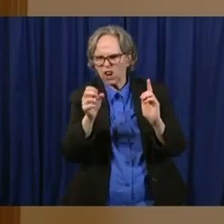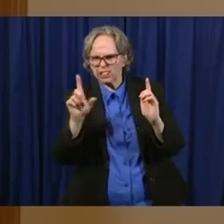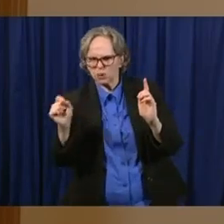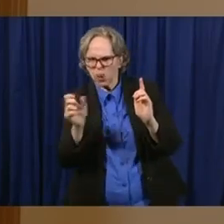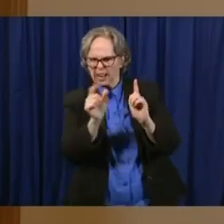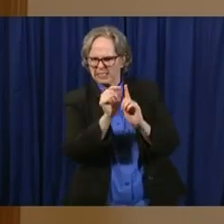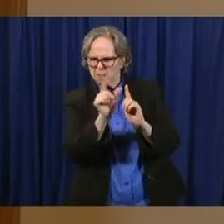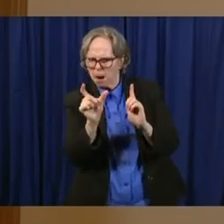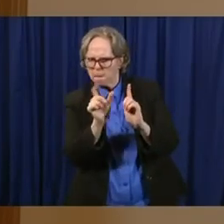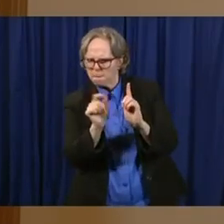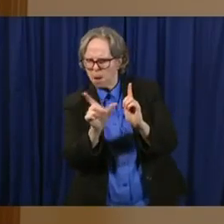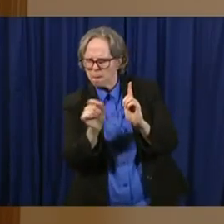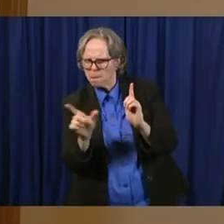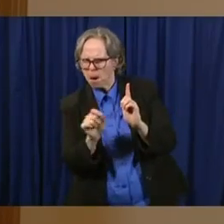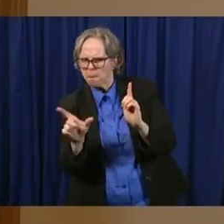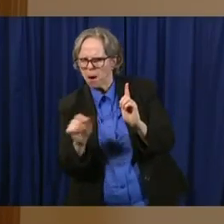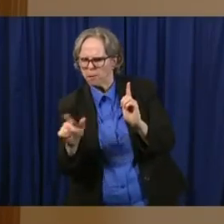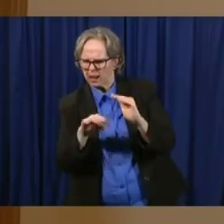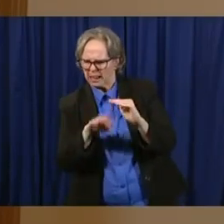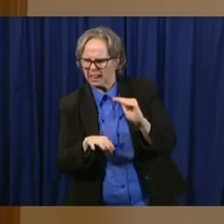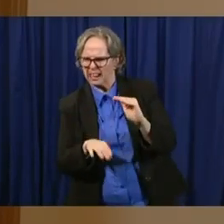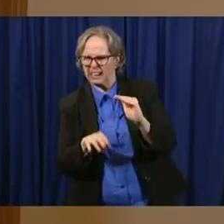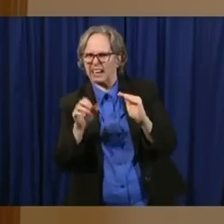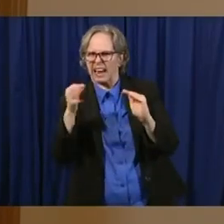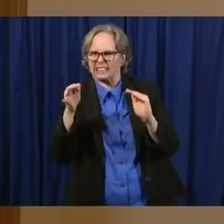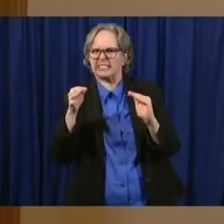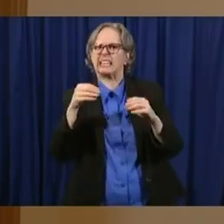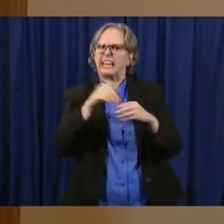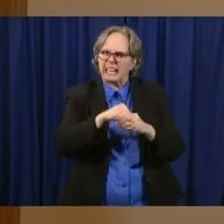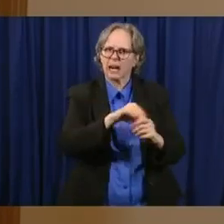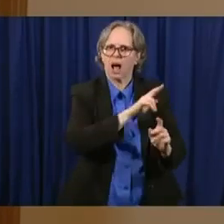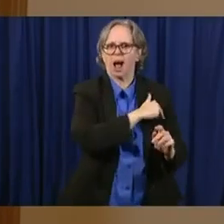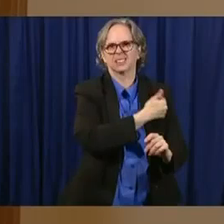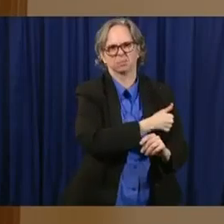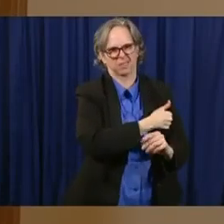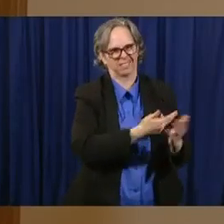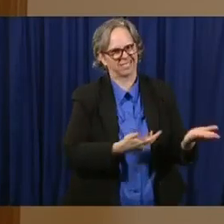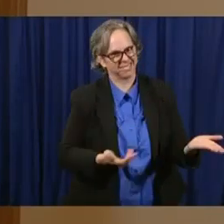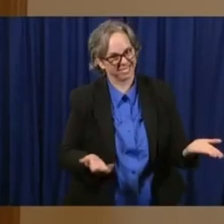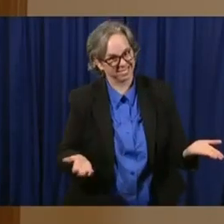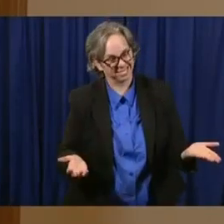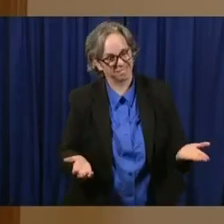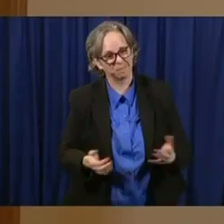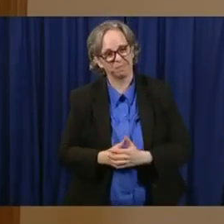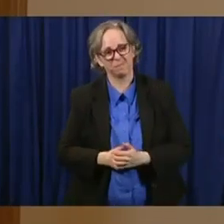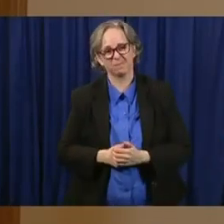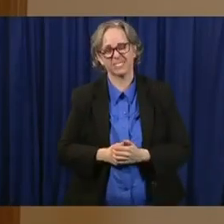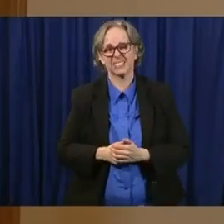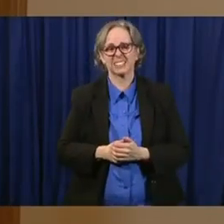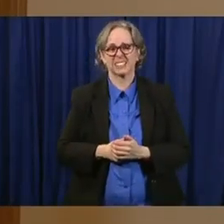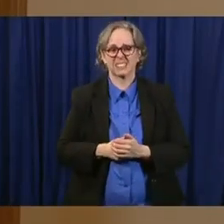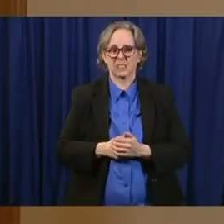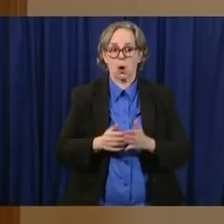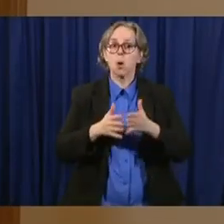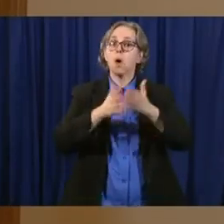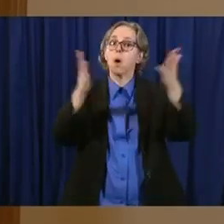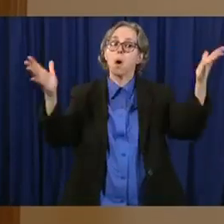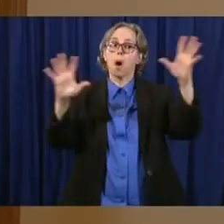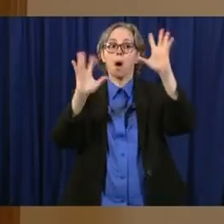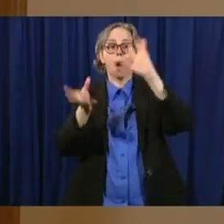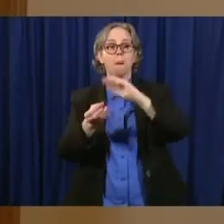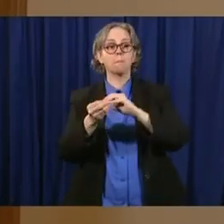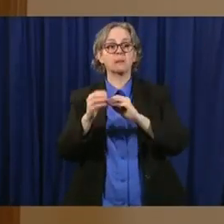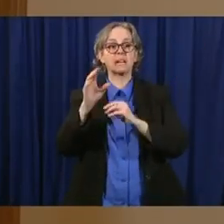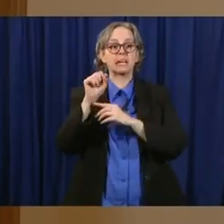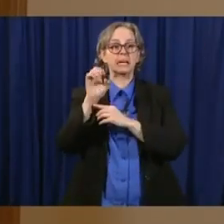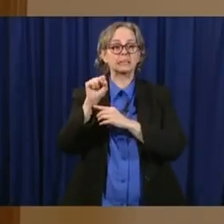are in the 0 to 19 age that are hospitalized. We are in our data overall of cases seeing slightly more females, but